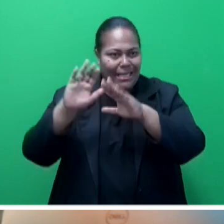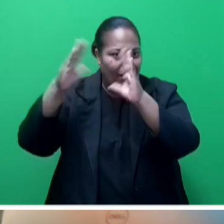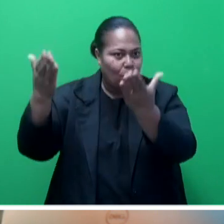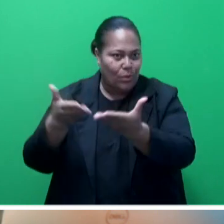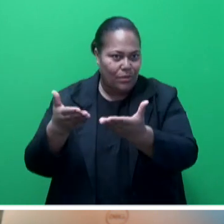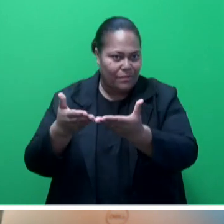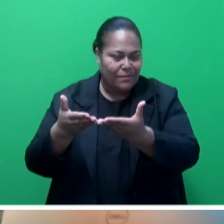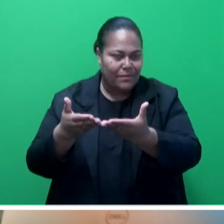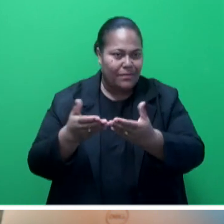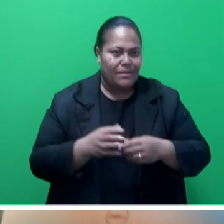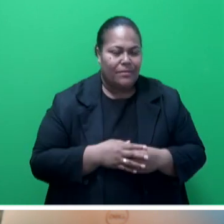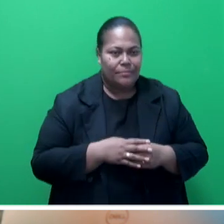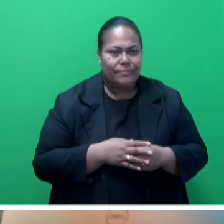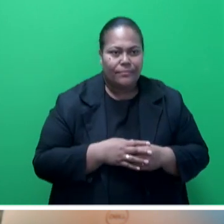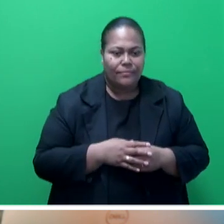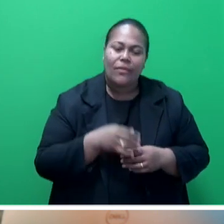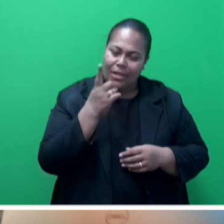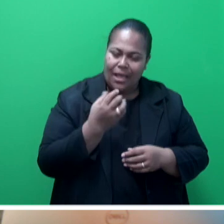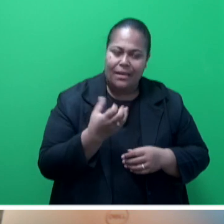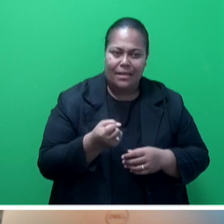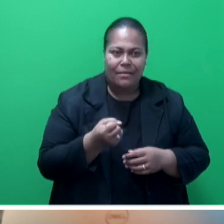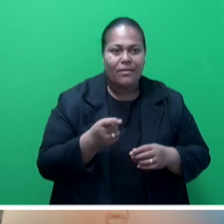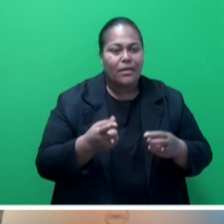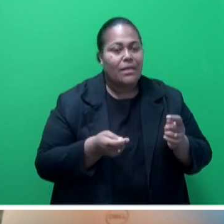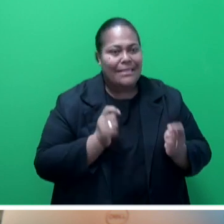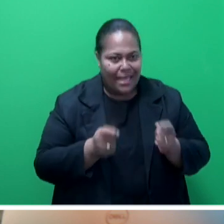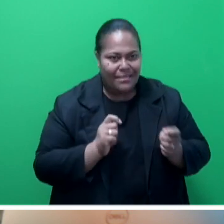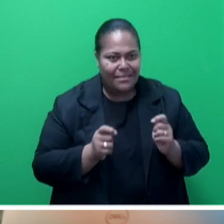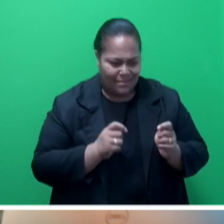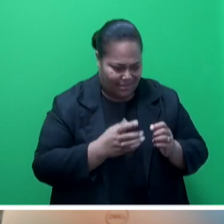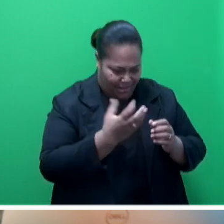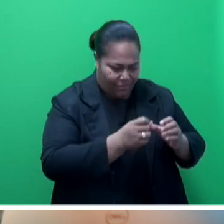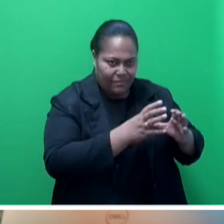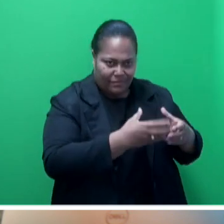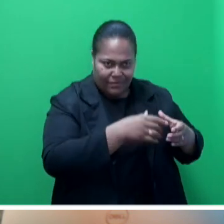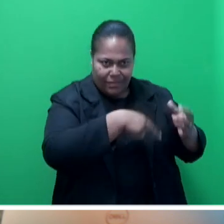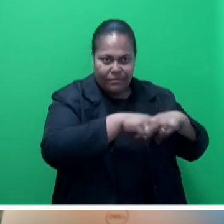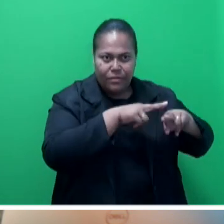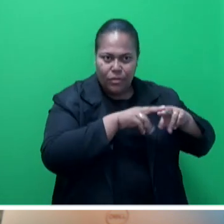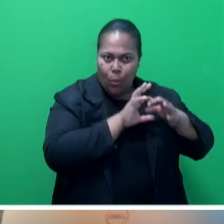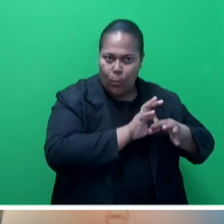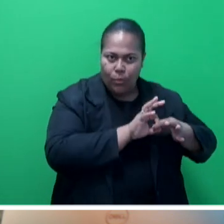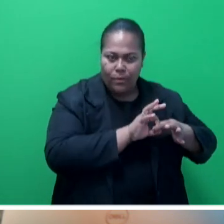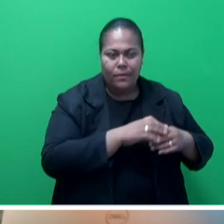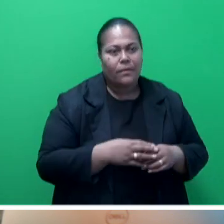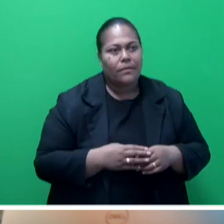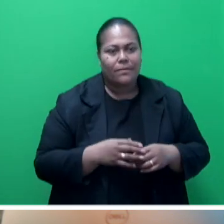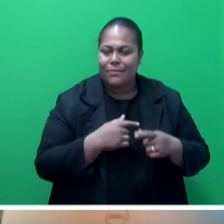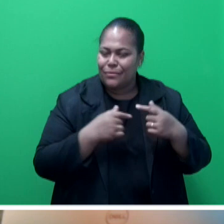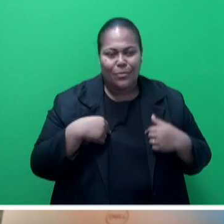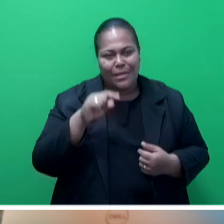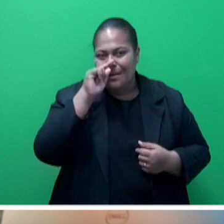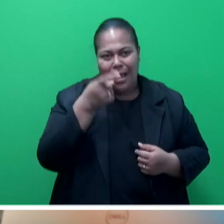world-leading field-tested processes and systems to support future carbon trading. Mr. Speaker, sir, we cannot